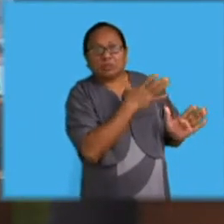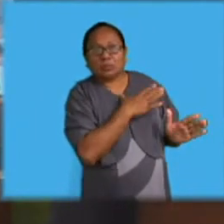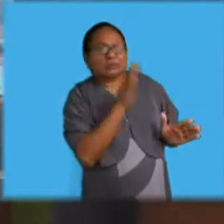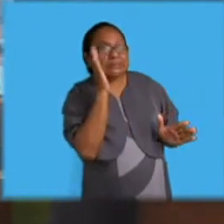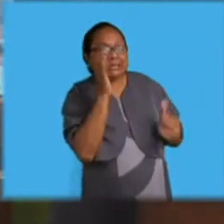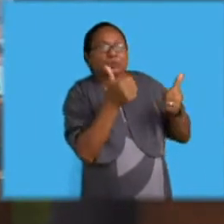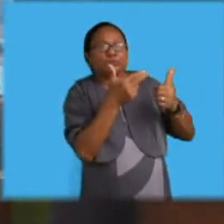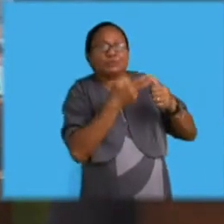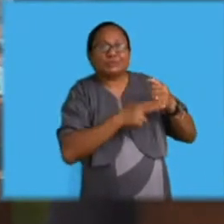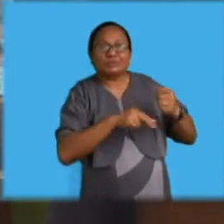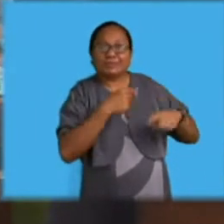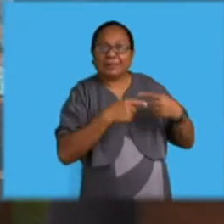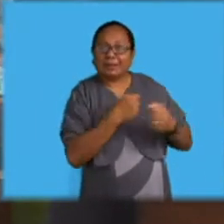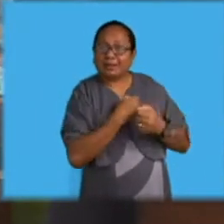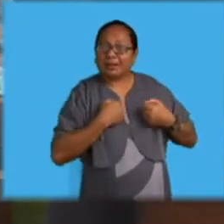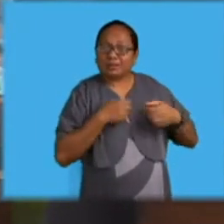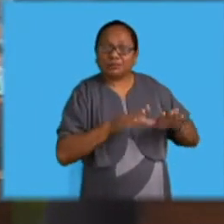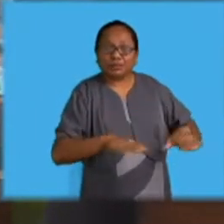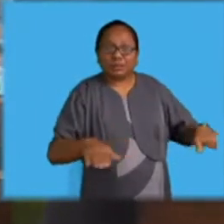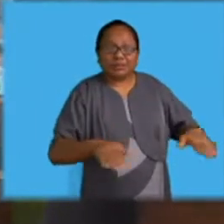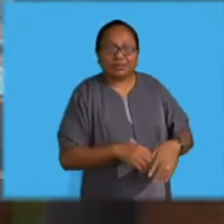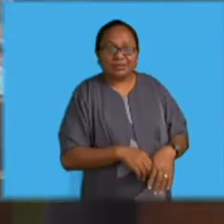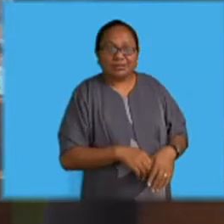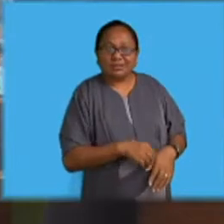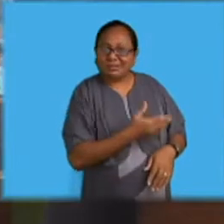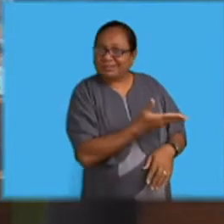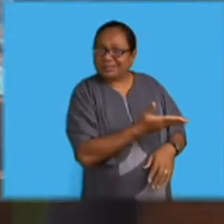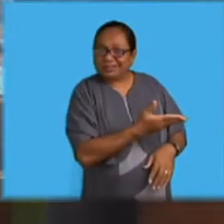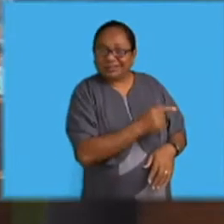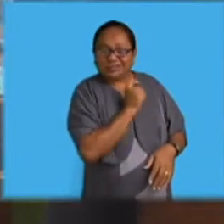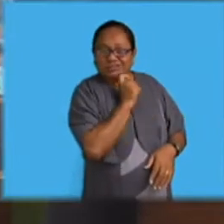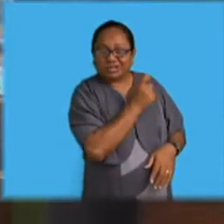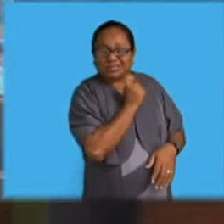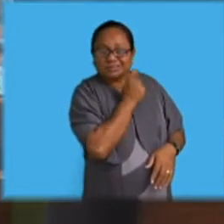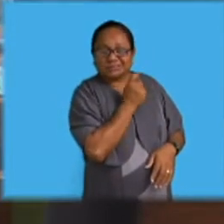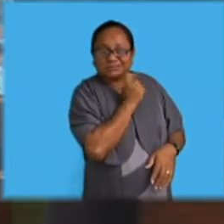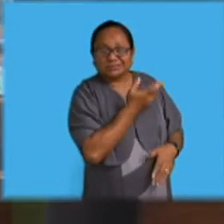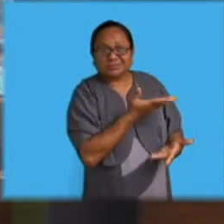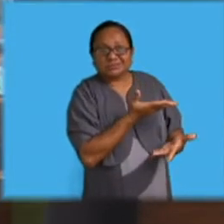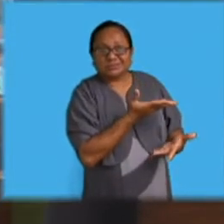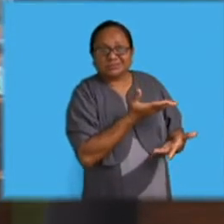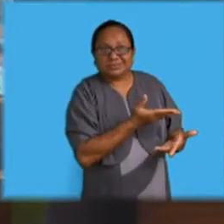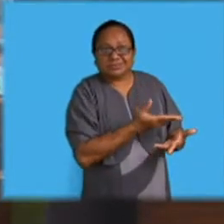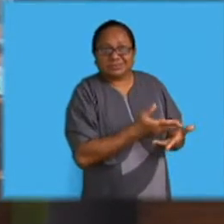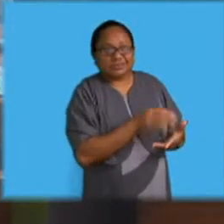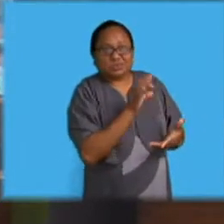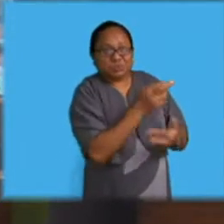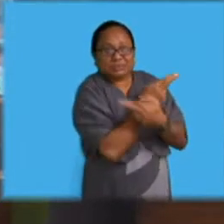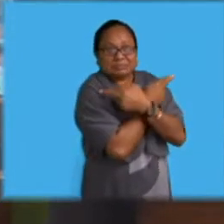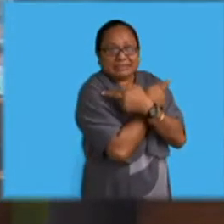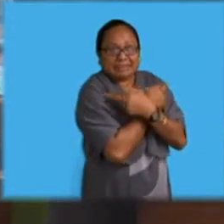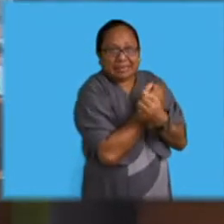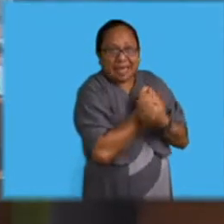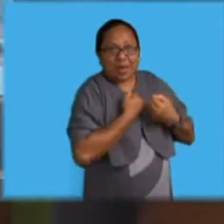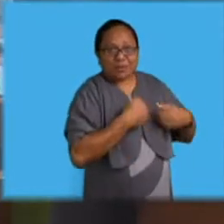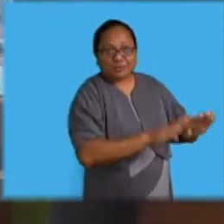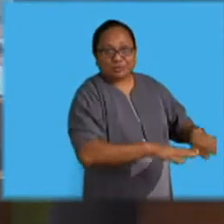Honorable Deputy Speaker, they're jealous, they don't have respect for our children. They don't respect for our children.